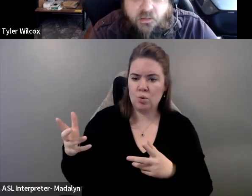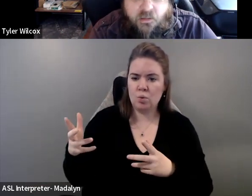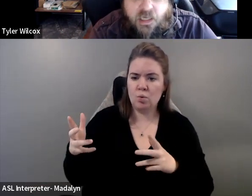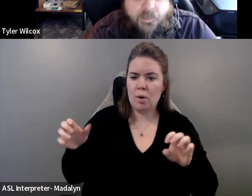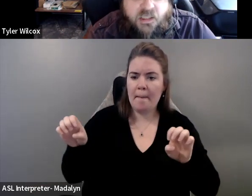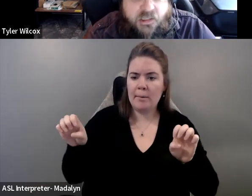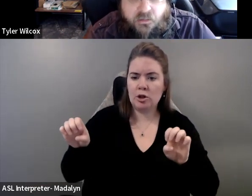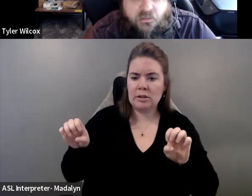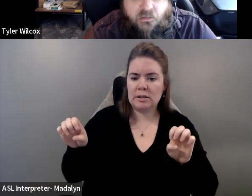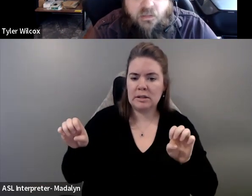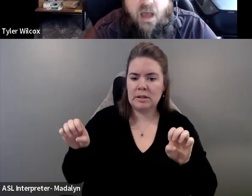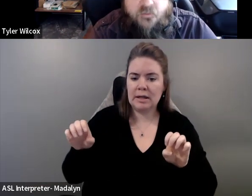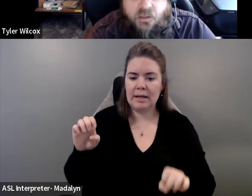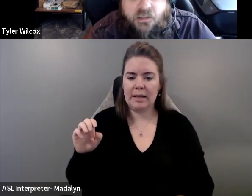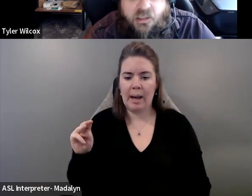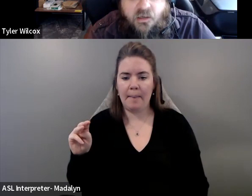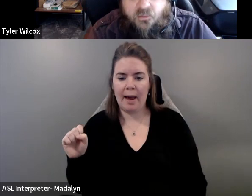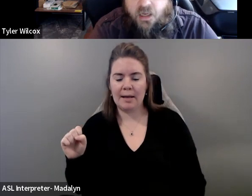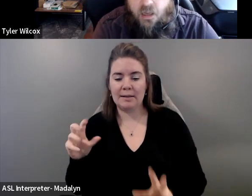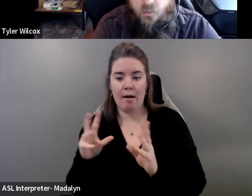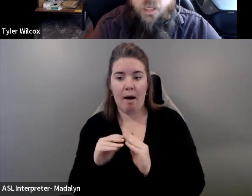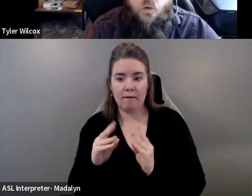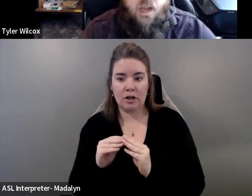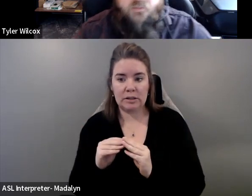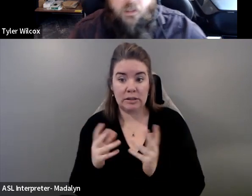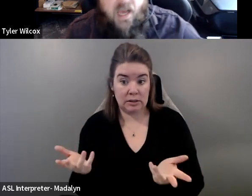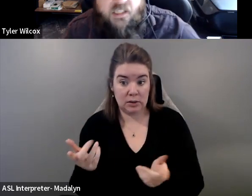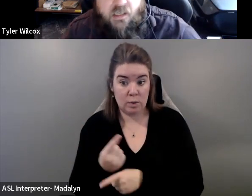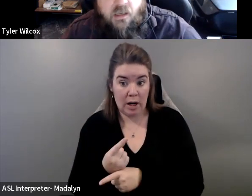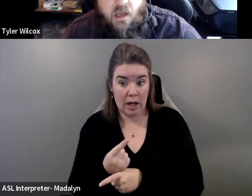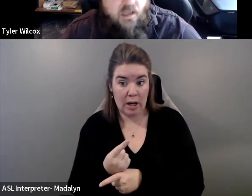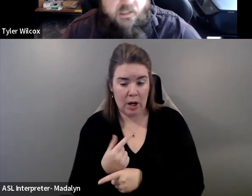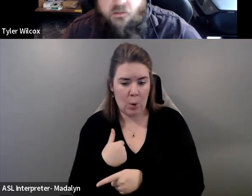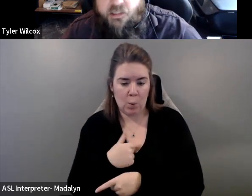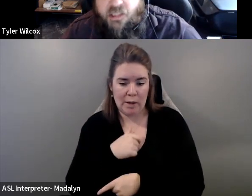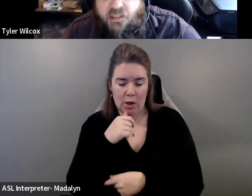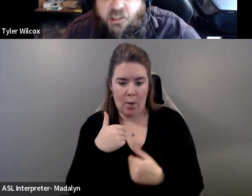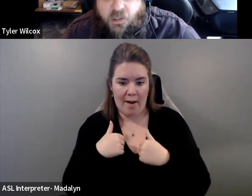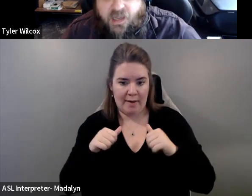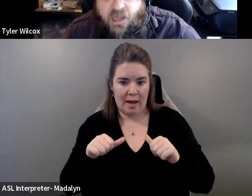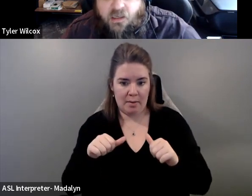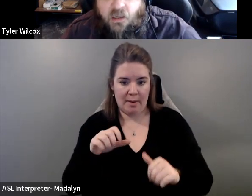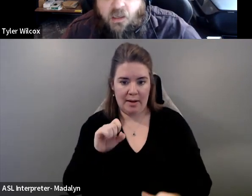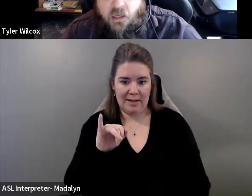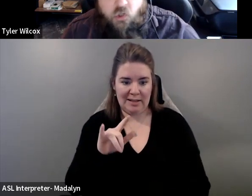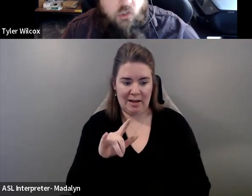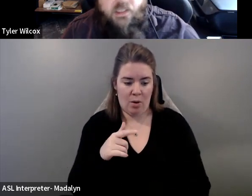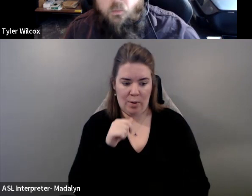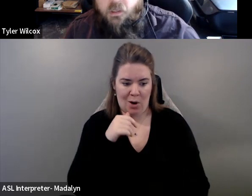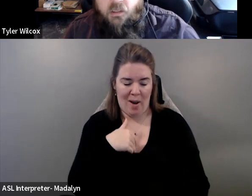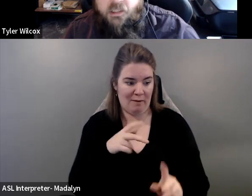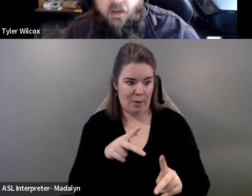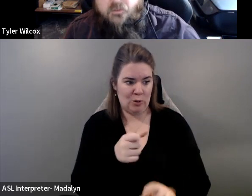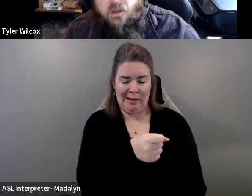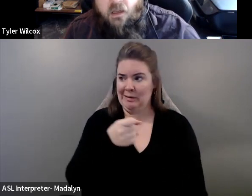emergency EMS conference, right? And we don't have the capacity as SILs to send someone to that. Could you